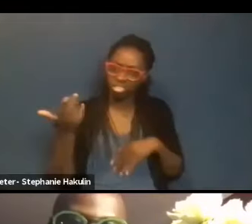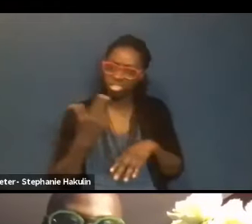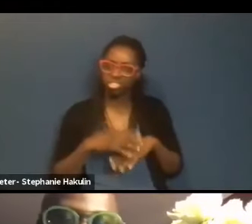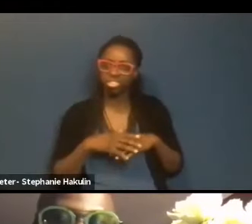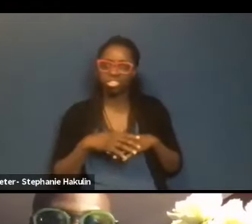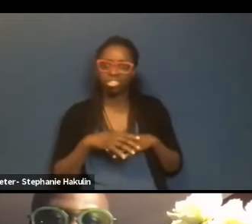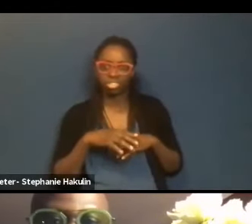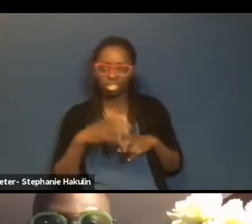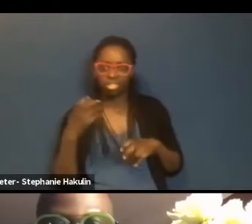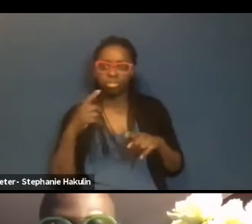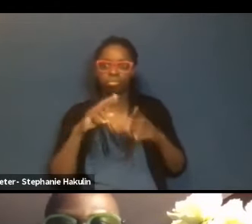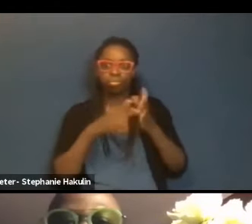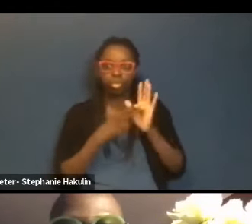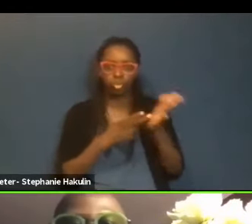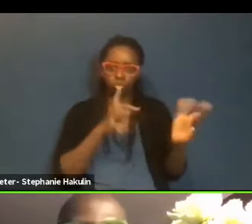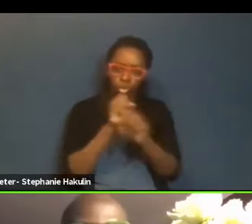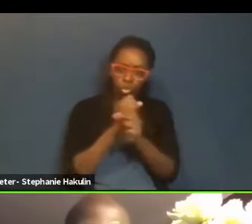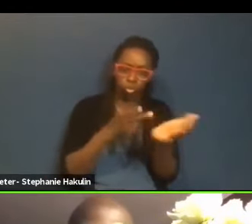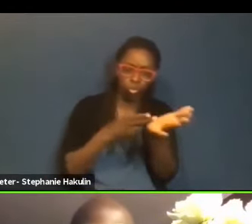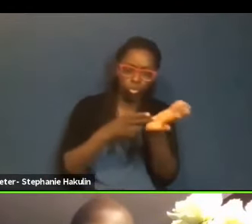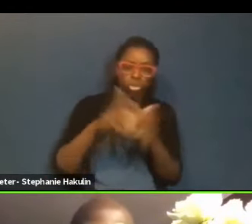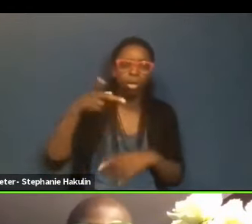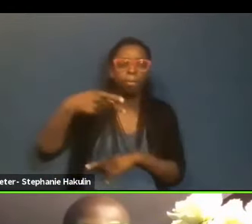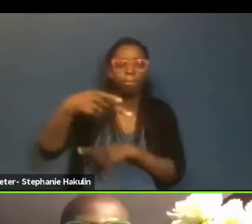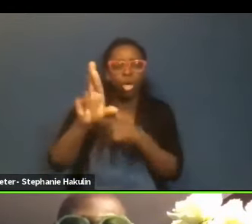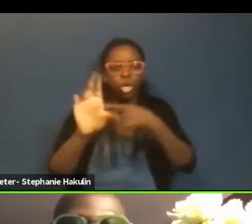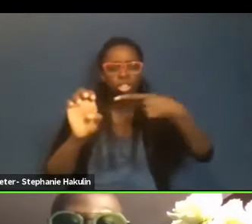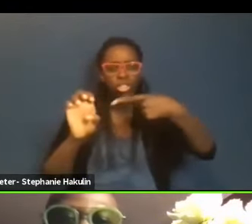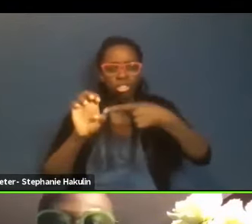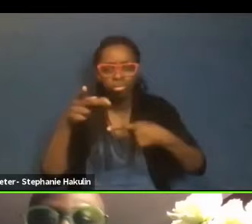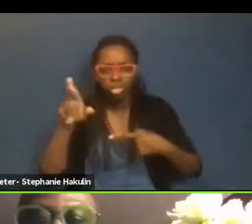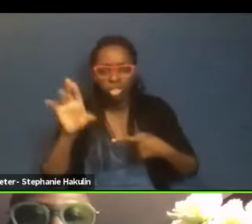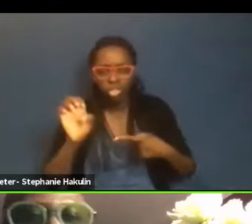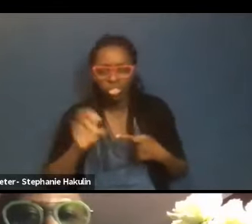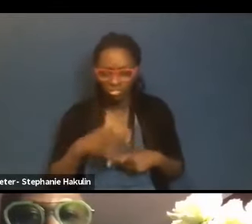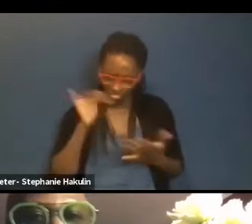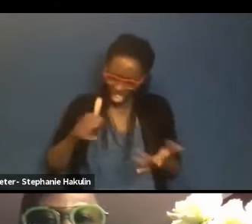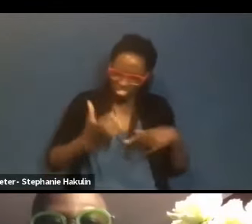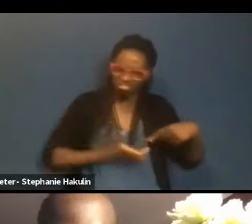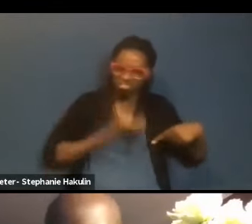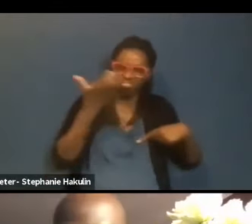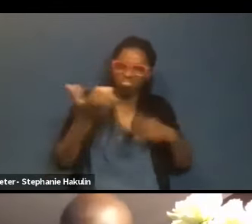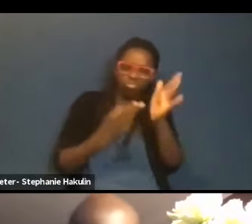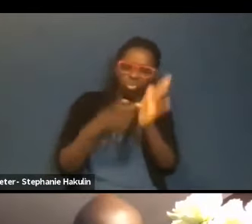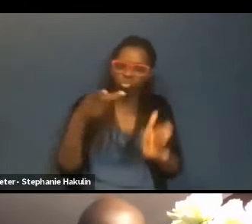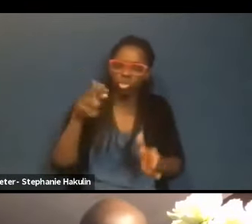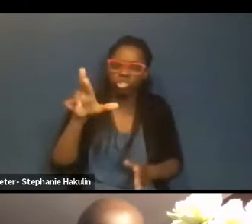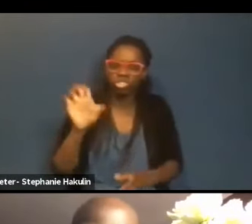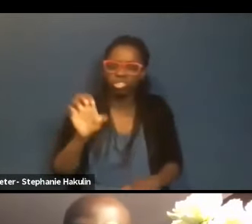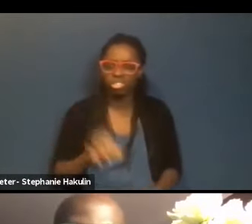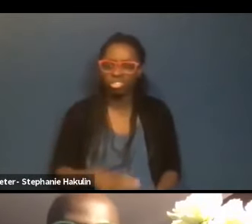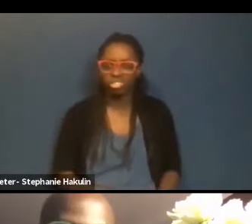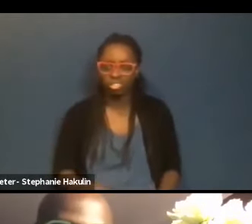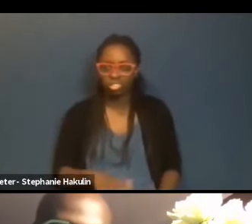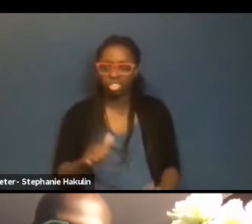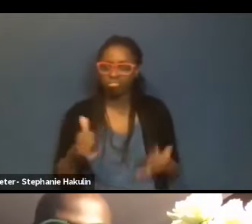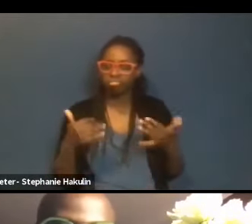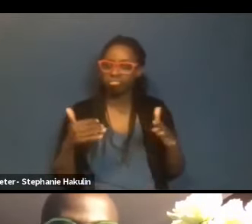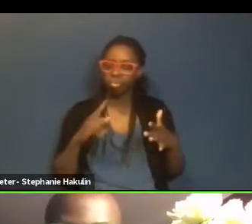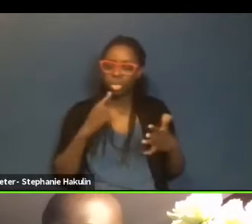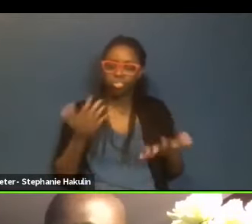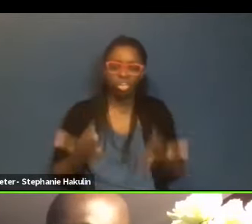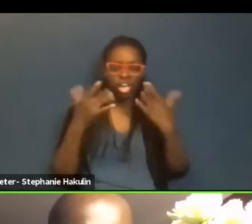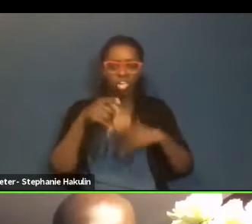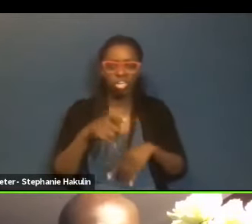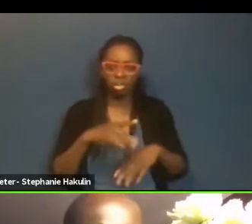place. That's what you get. You get that fire. Thank you, family, for bringing that fire. Hey,